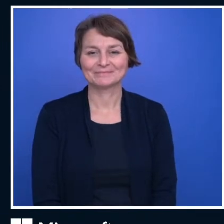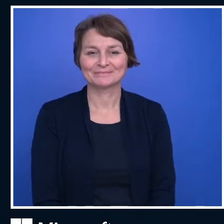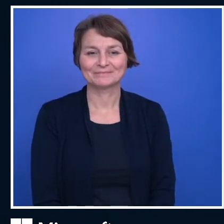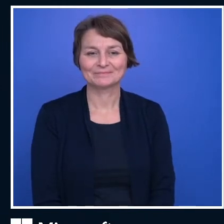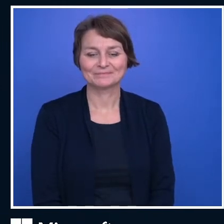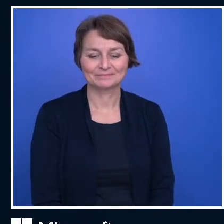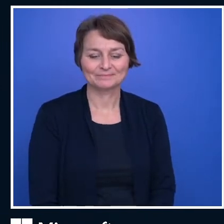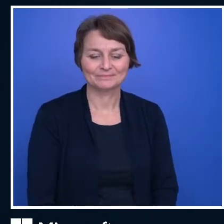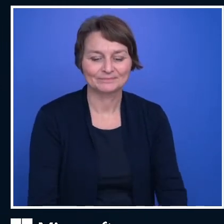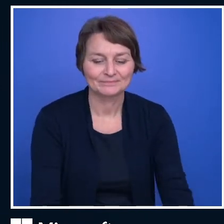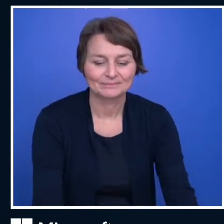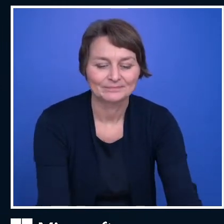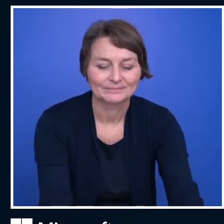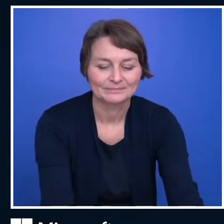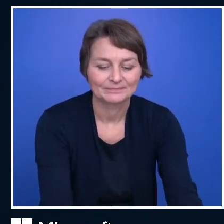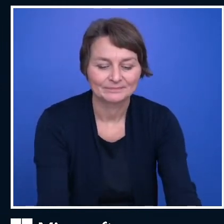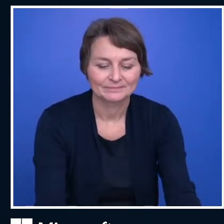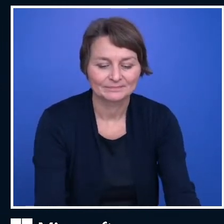No problem.